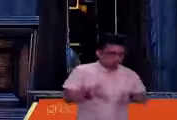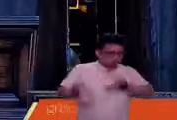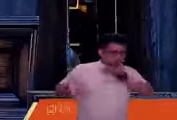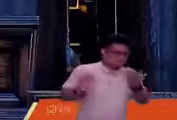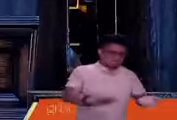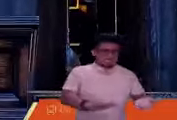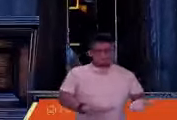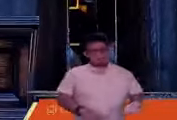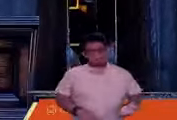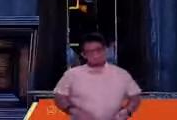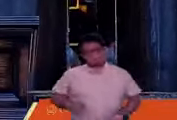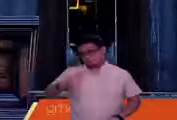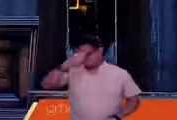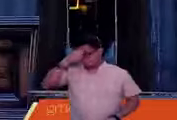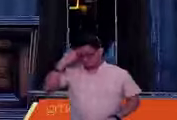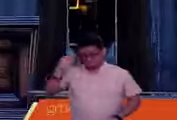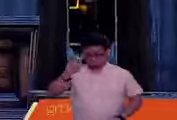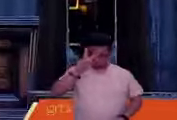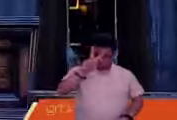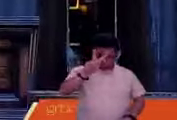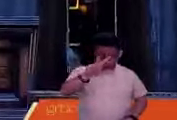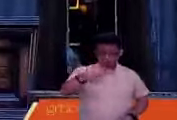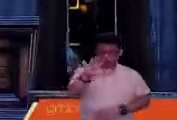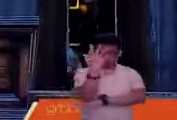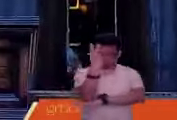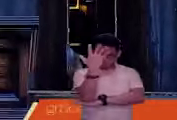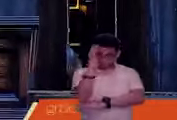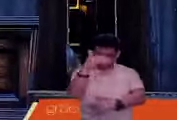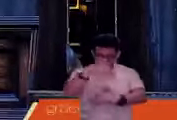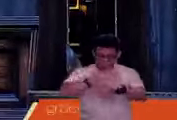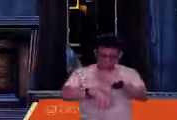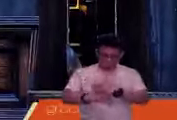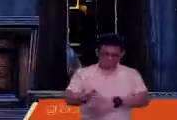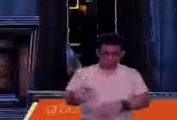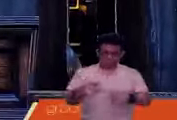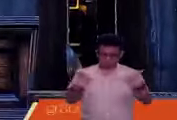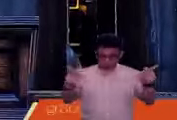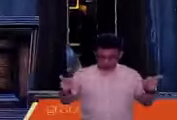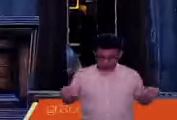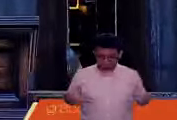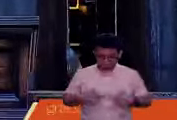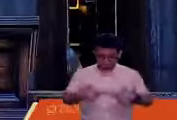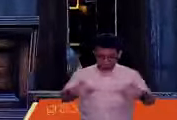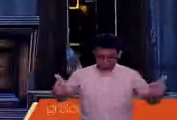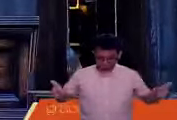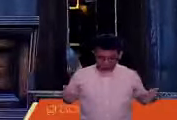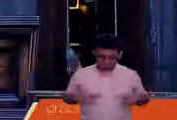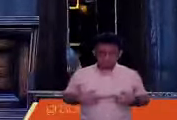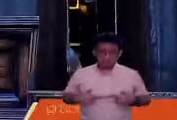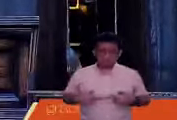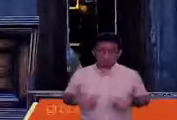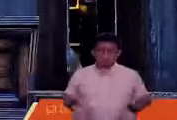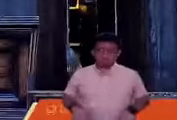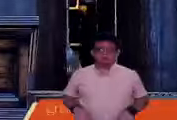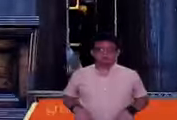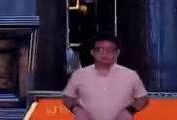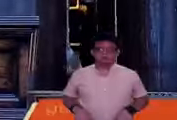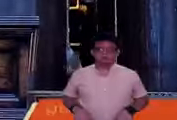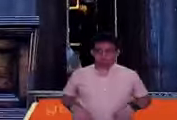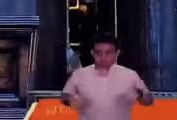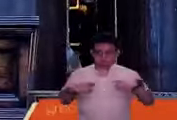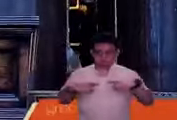Because there were two trees in the Garden of Eden. The tree of life and the tree of knowledge of good